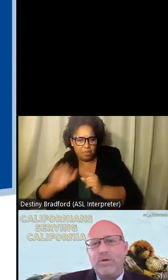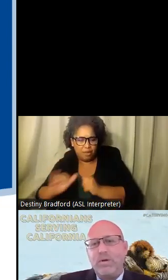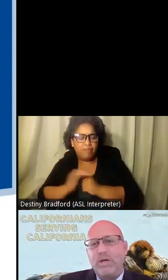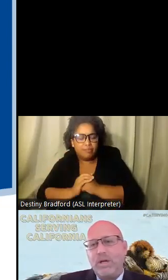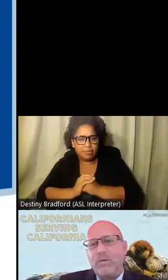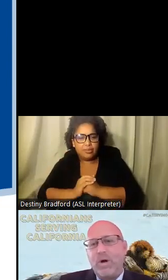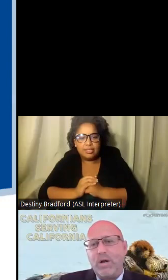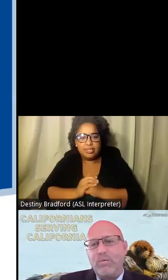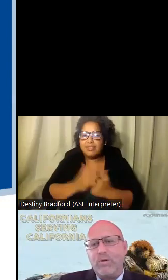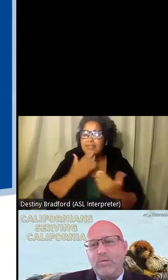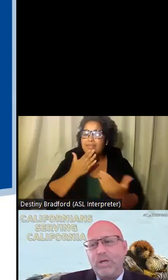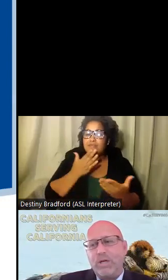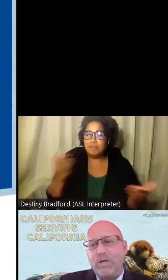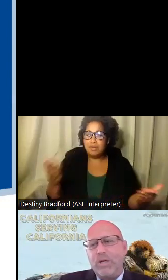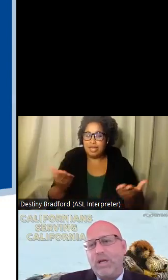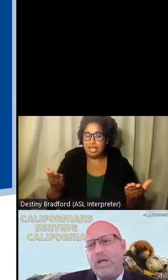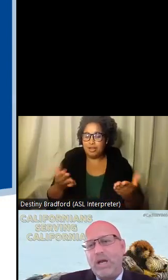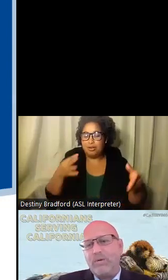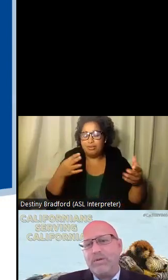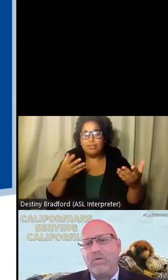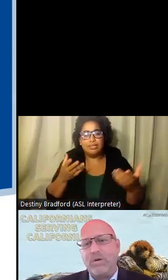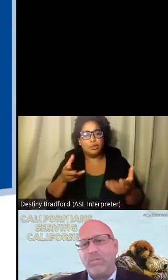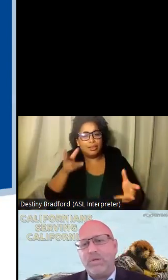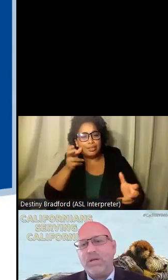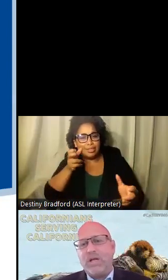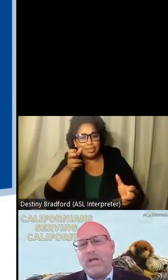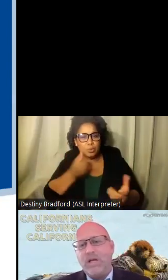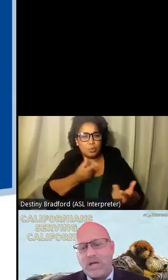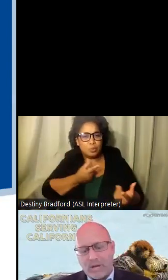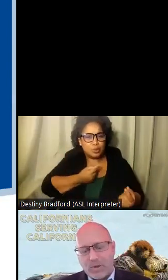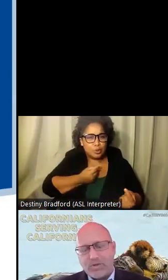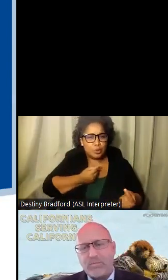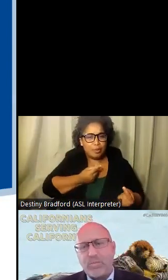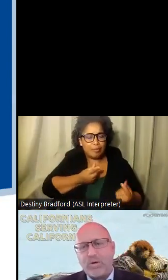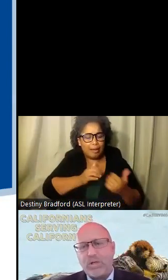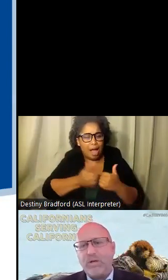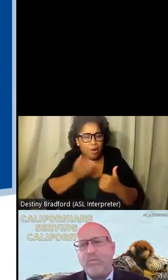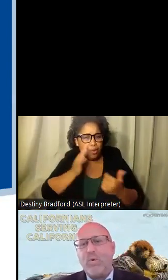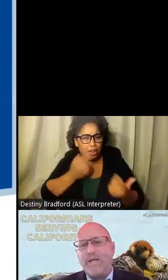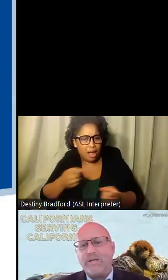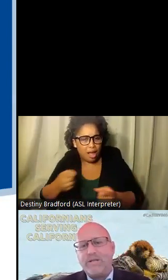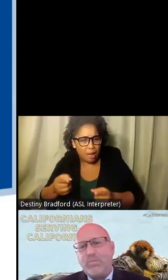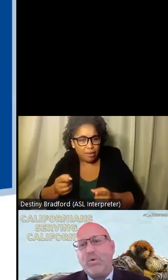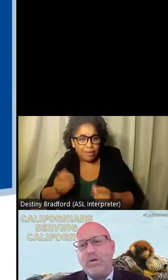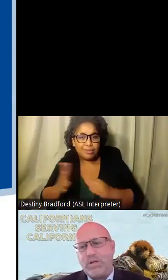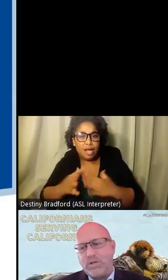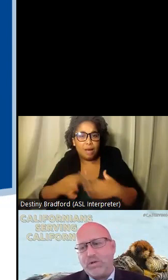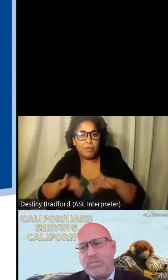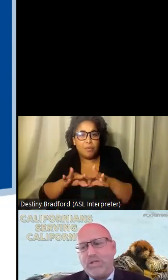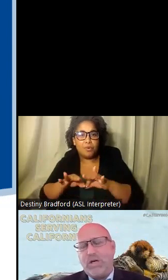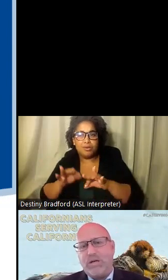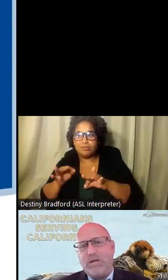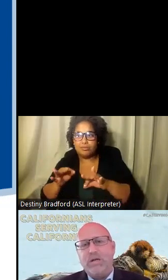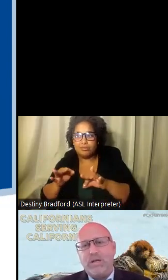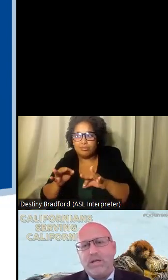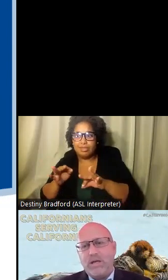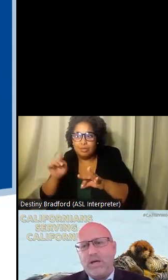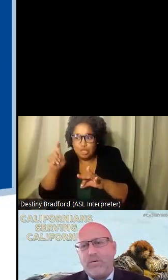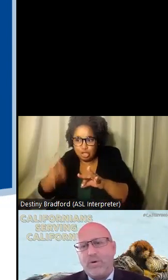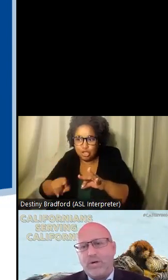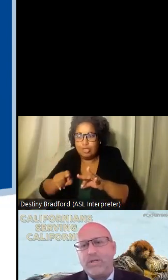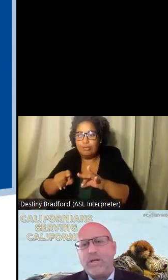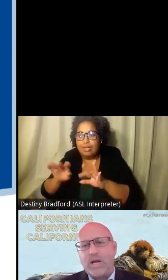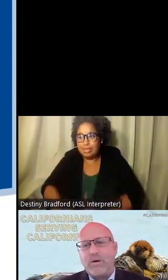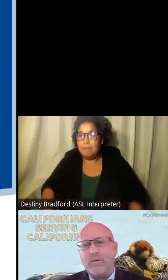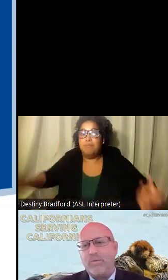what we're doing and why we're doing it and how it's going to be done, and most importantly, why it's important it should be done. In